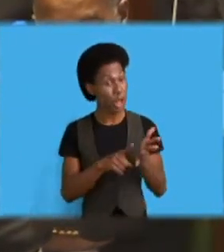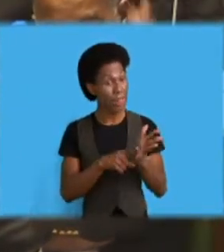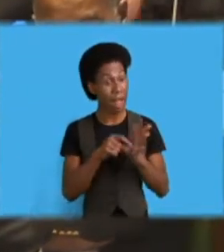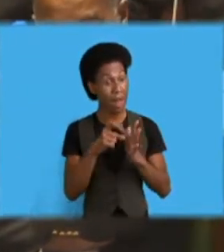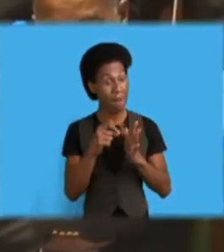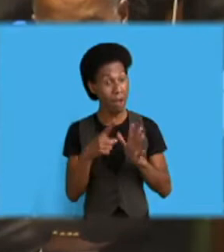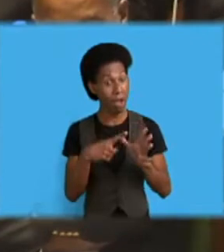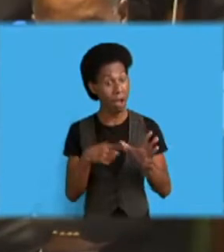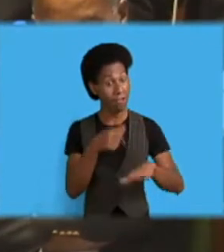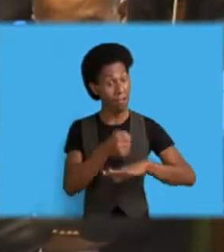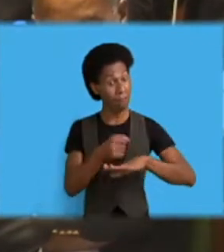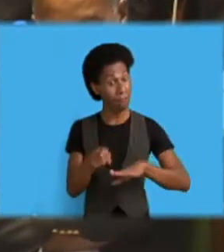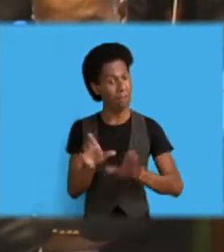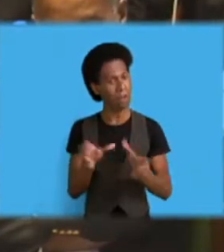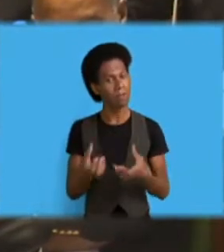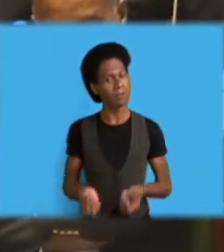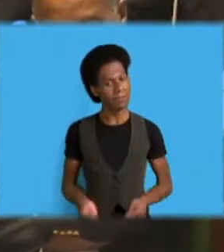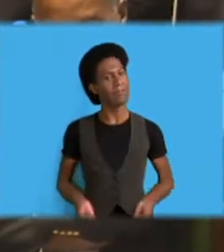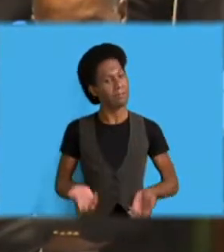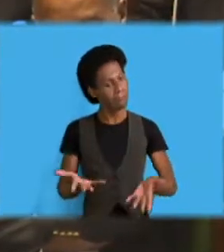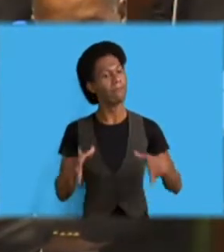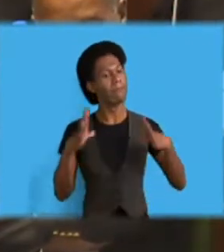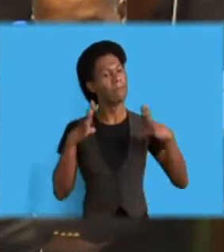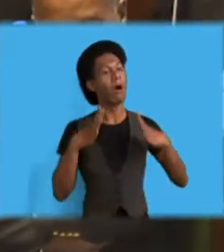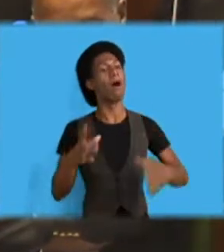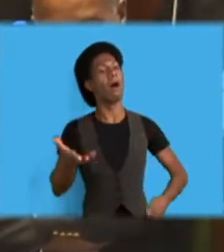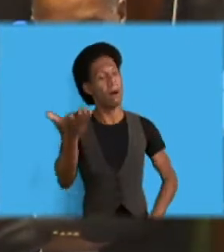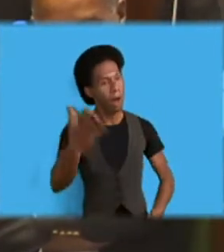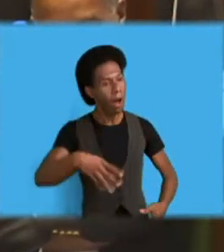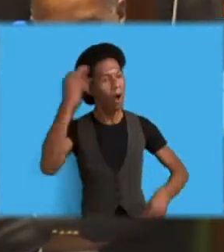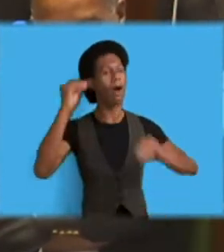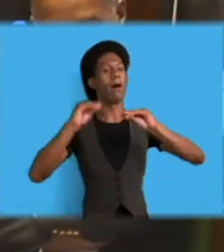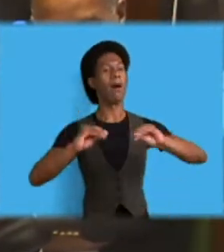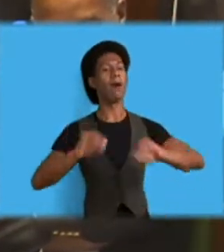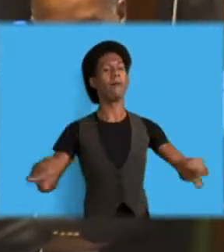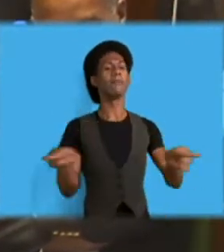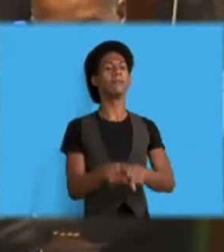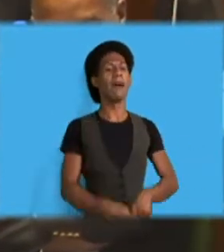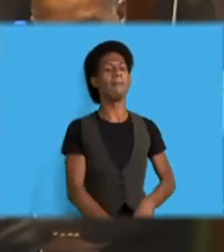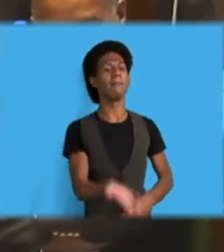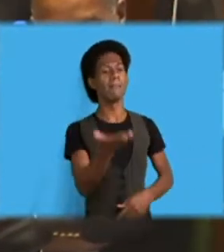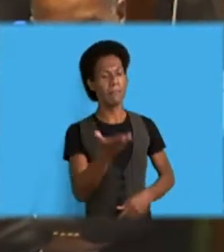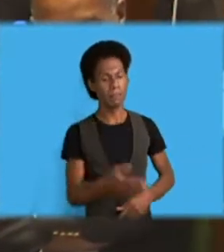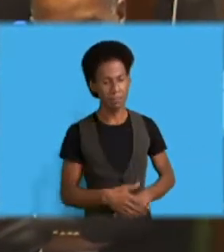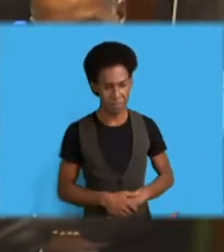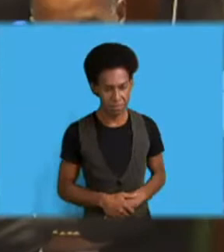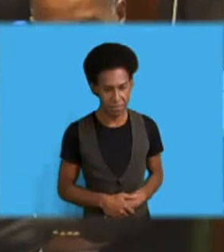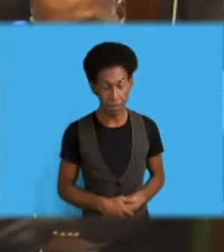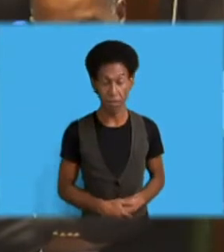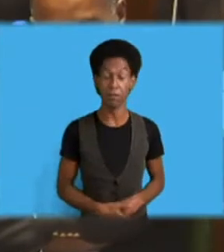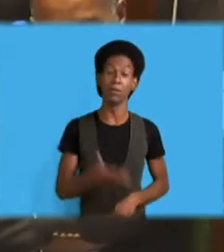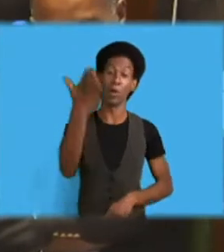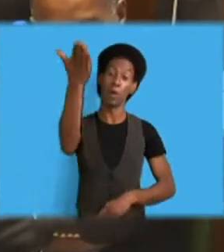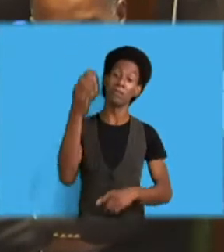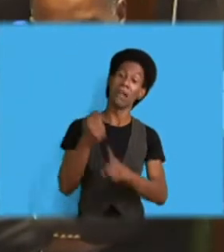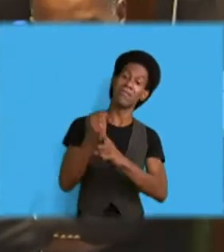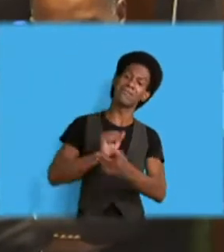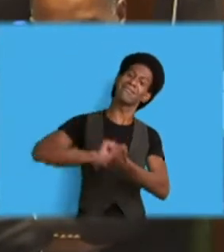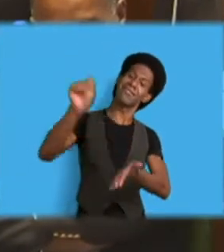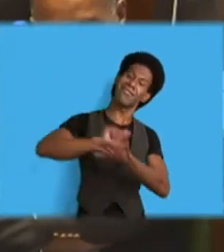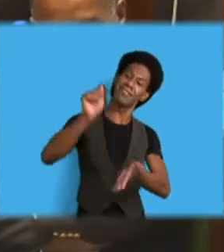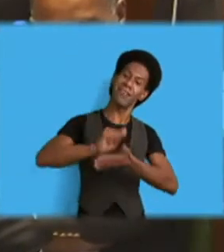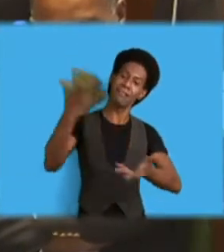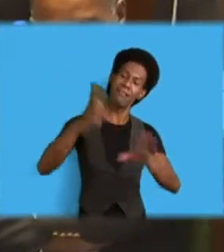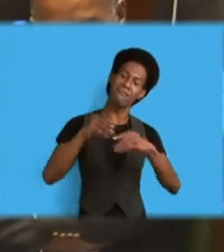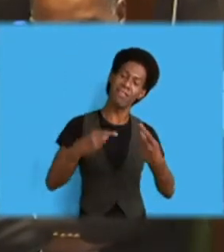the SDL have done in the past. We had initiated this, Madam President. Sell everything. Let me